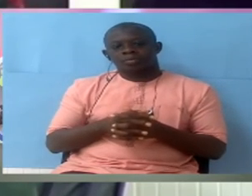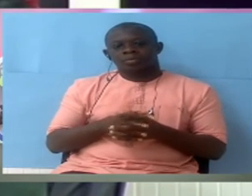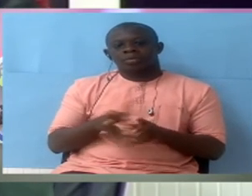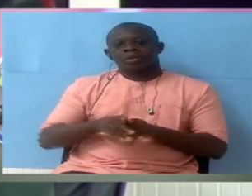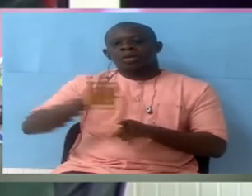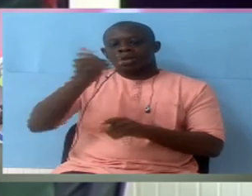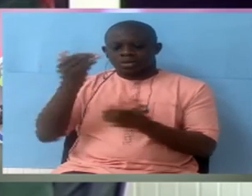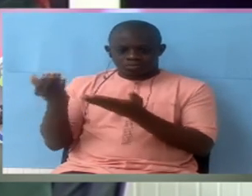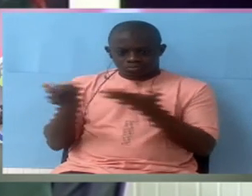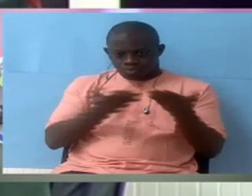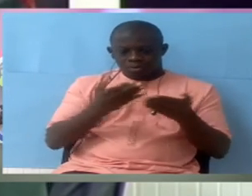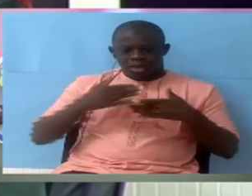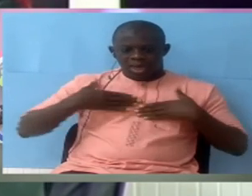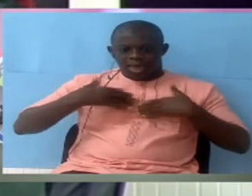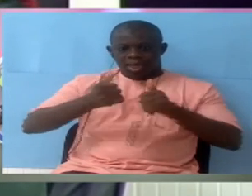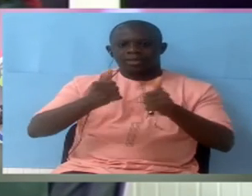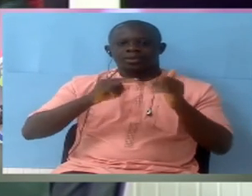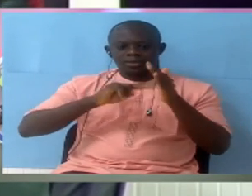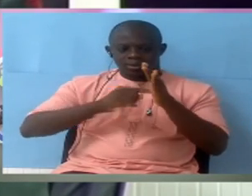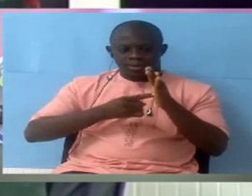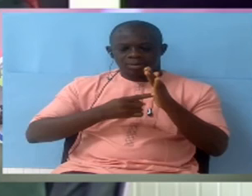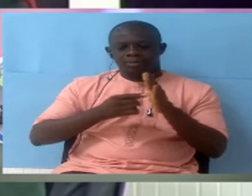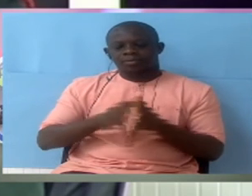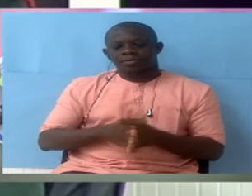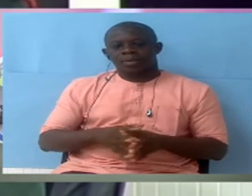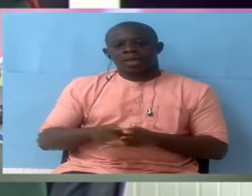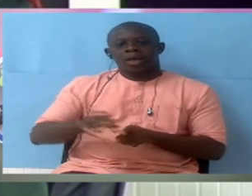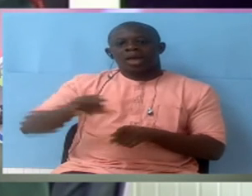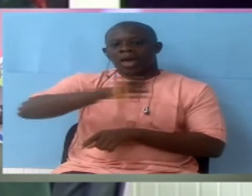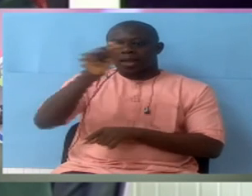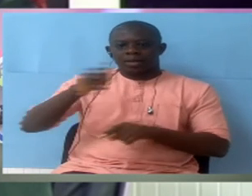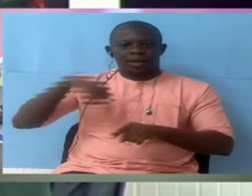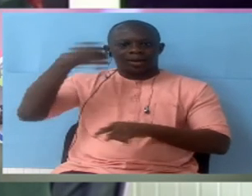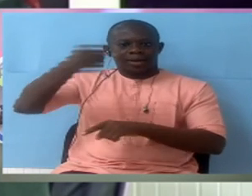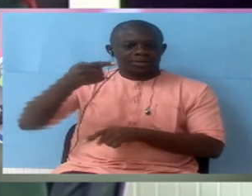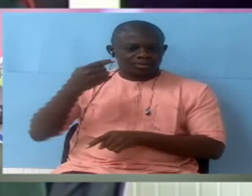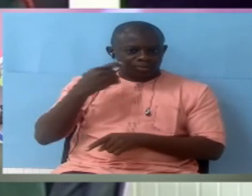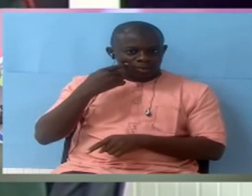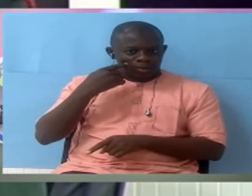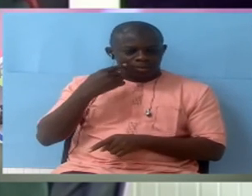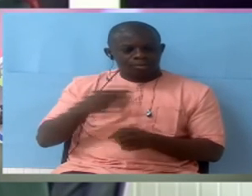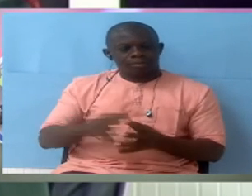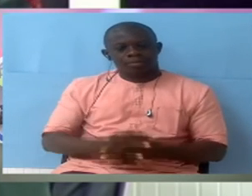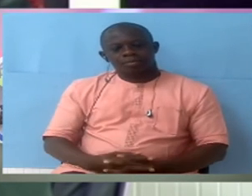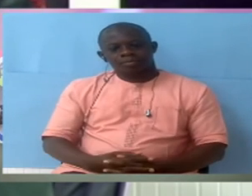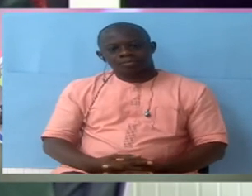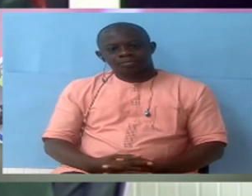to the clinic. Dañ ko yobu ci clinic ba. And then the following day. Ci Elixir.